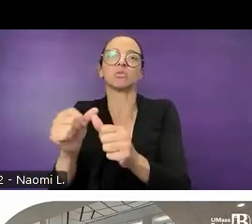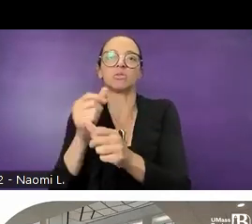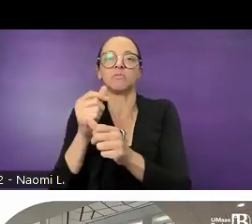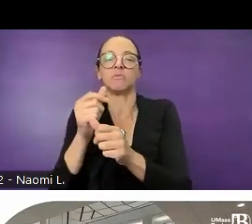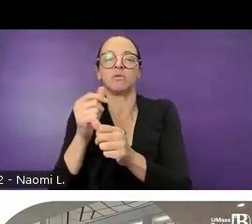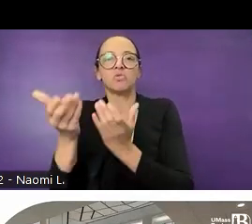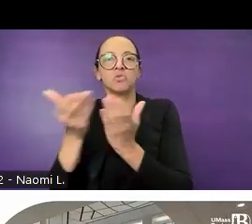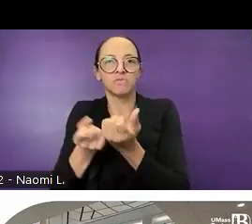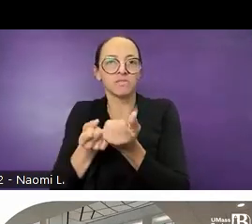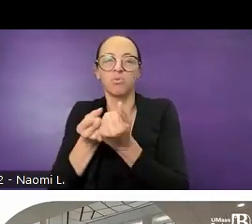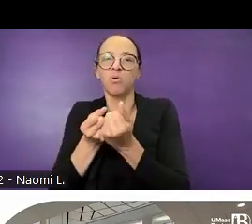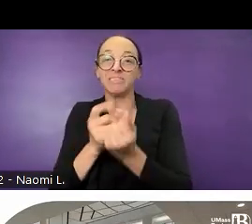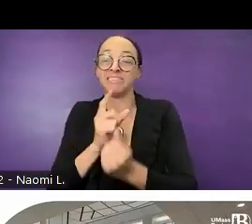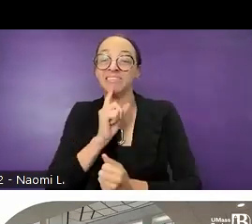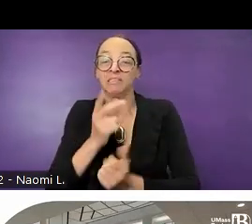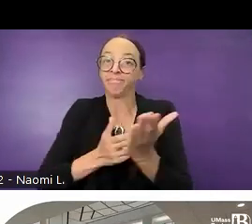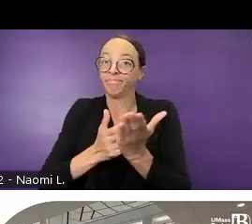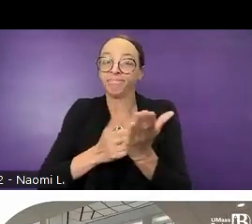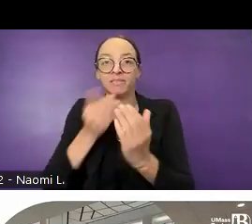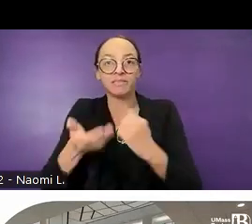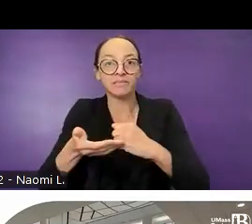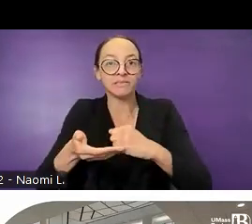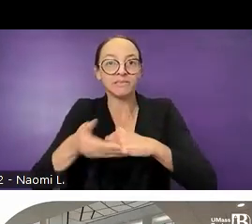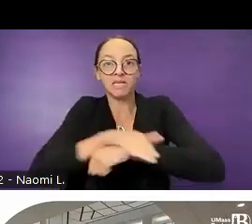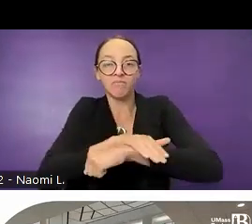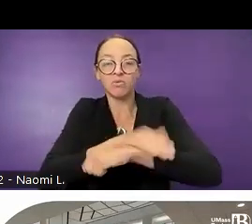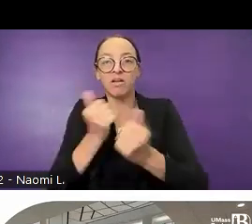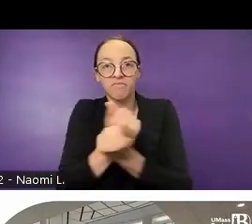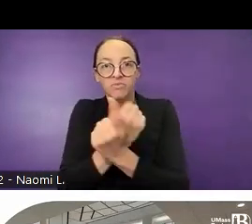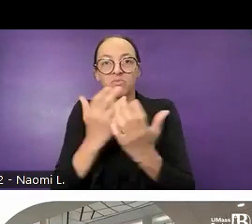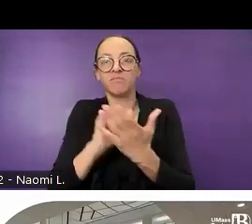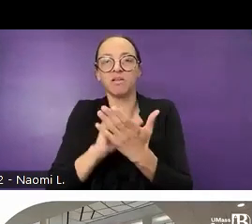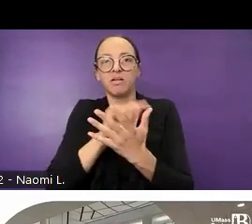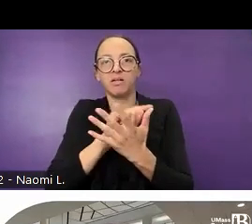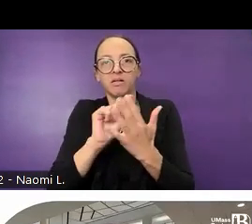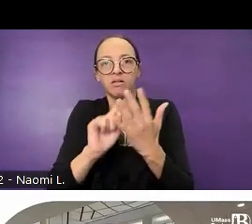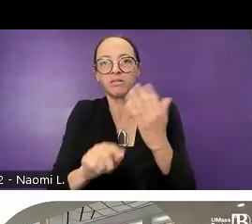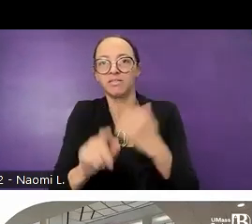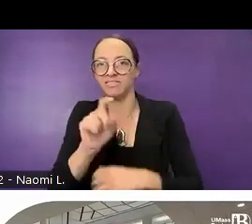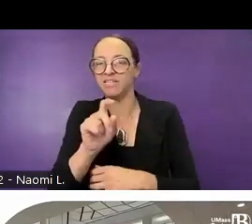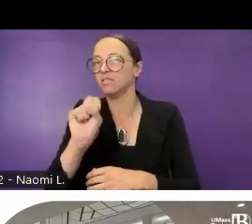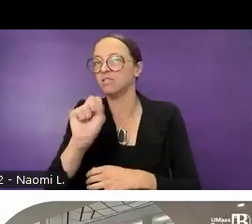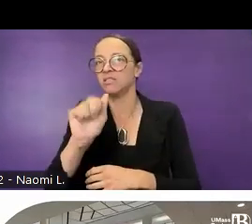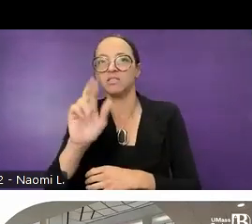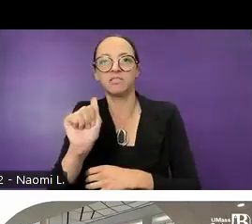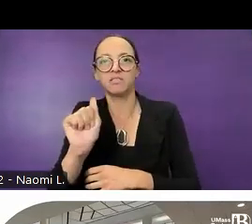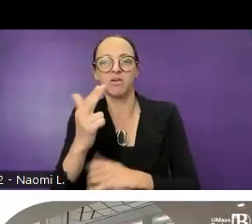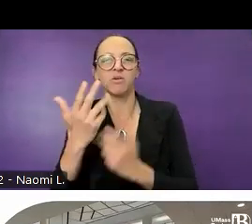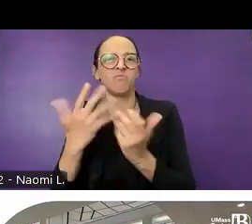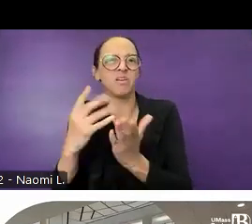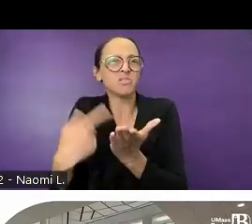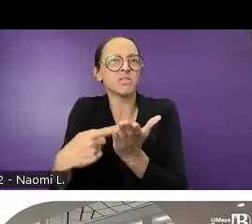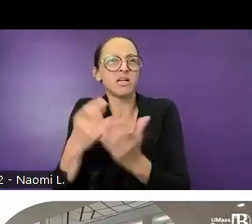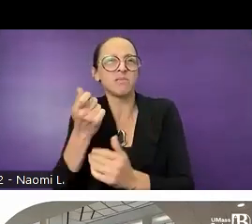need. And Sarah pointed that out earlier. So can I have the next slide, and you'll understand why I'm raising